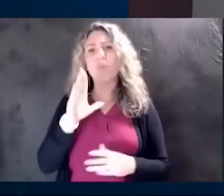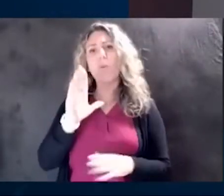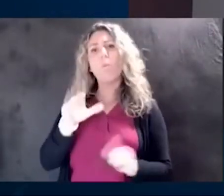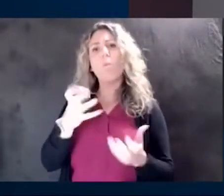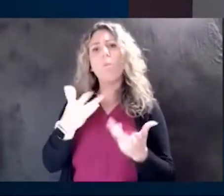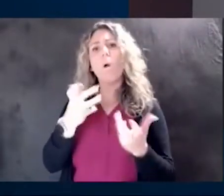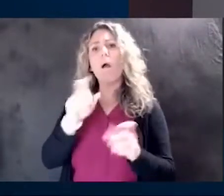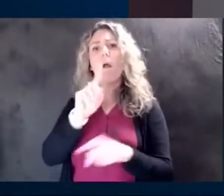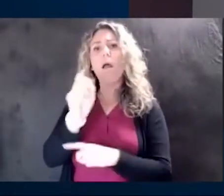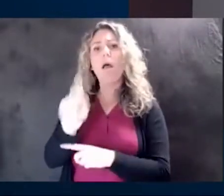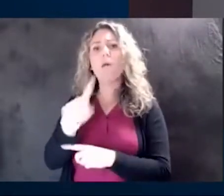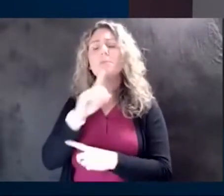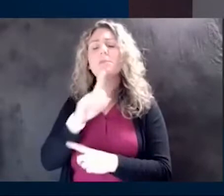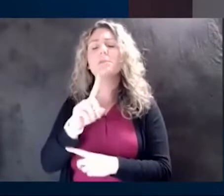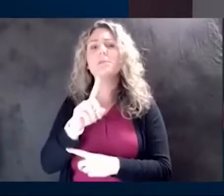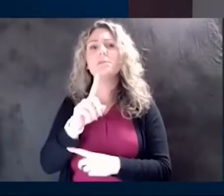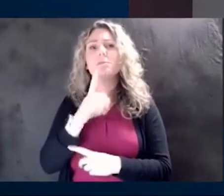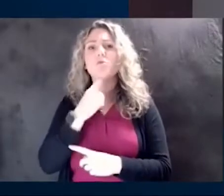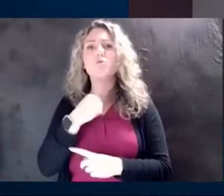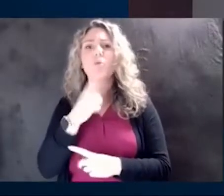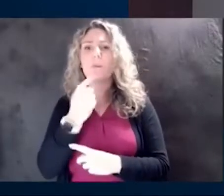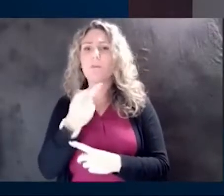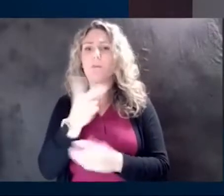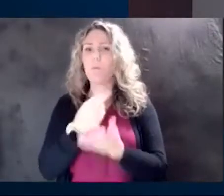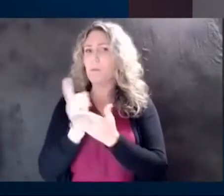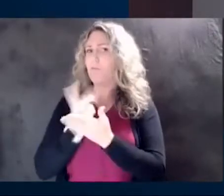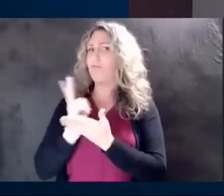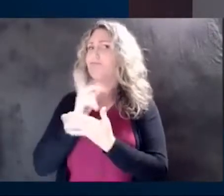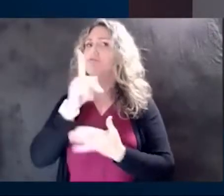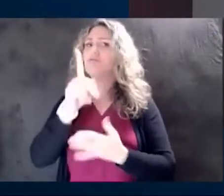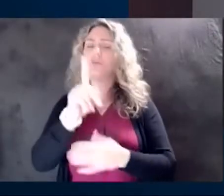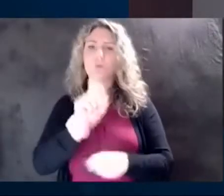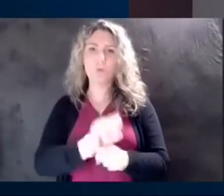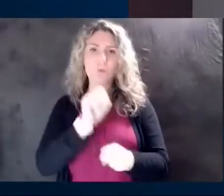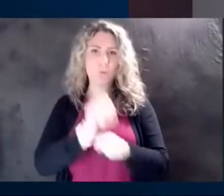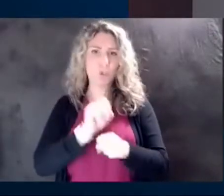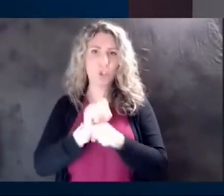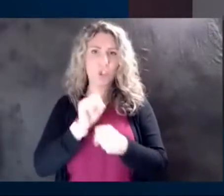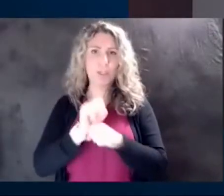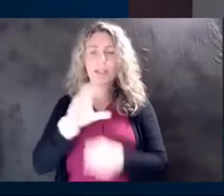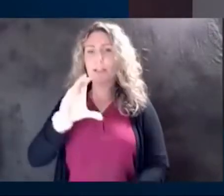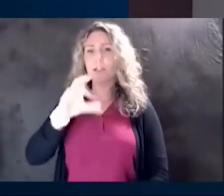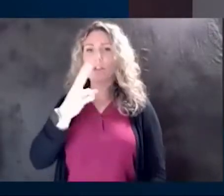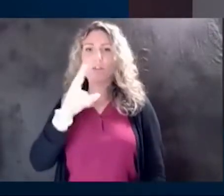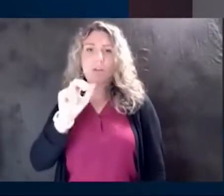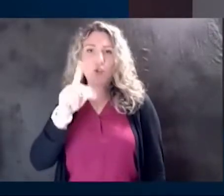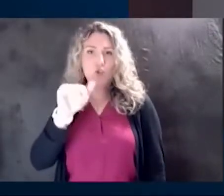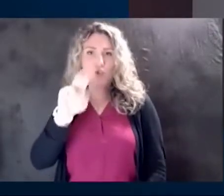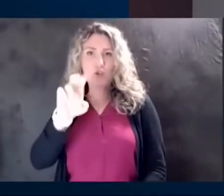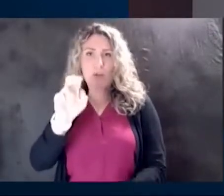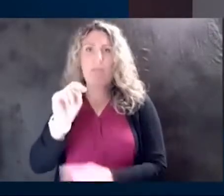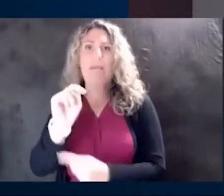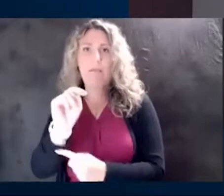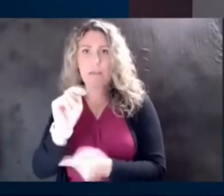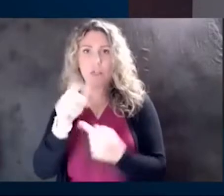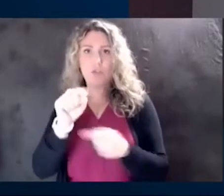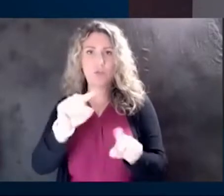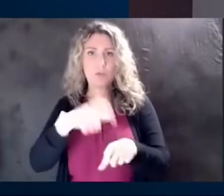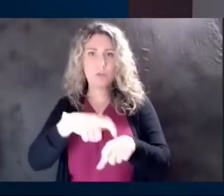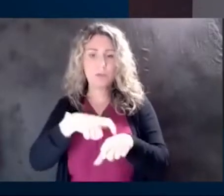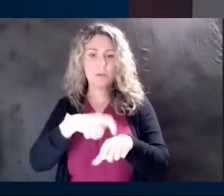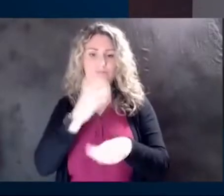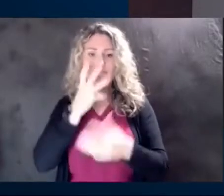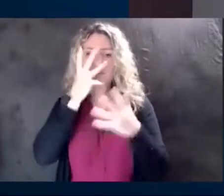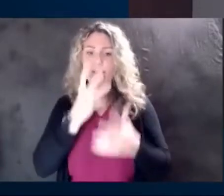had told me when we spoke a couple of weeks ago that you were working as a chaplain during this time. Sadly, I know you said that